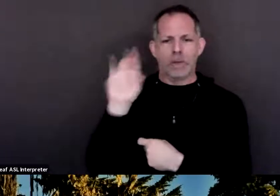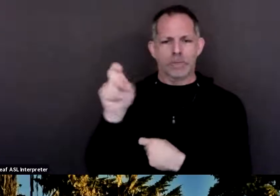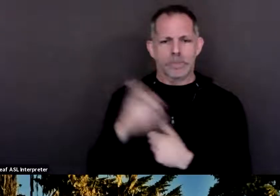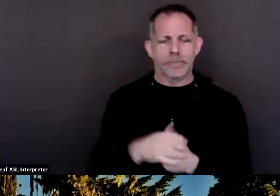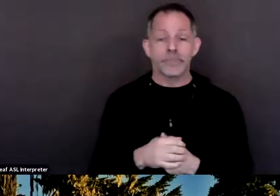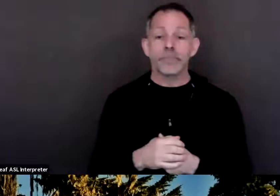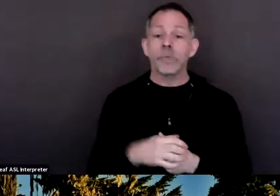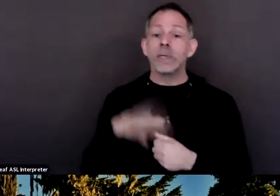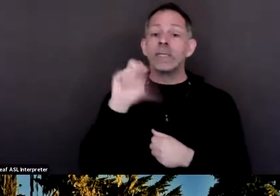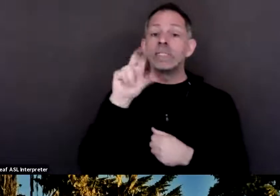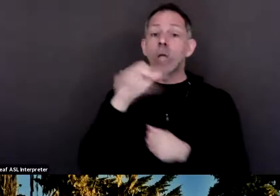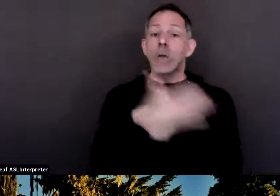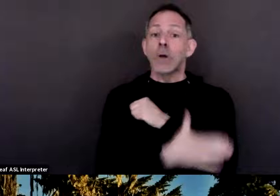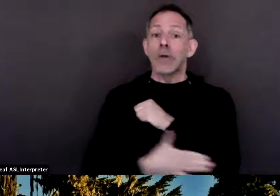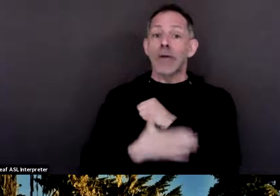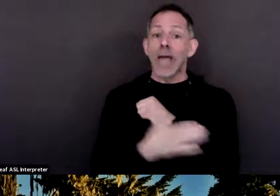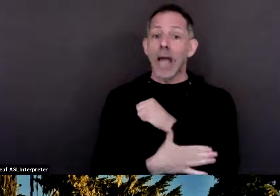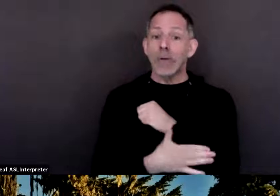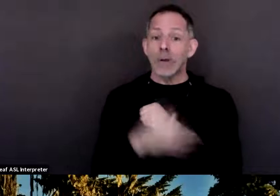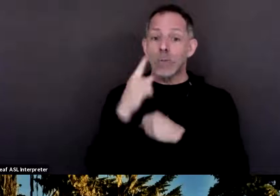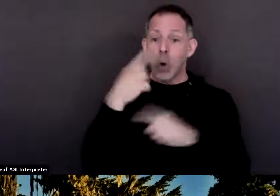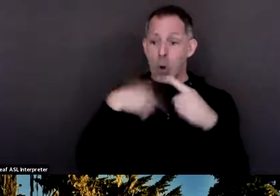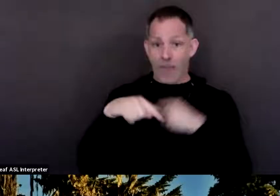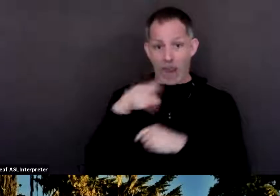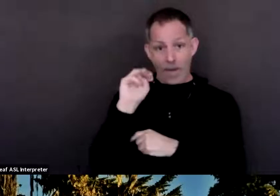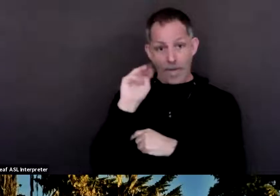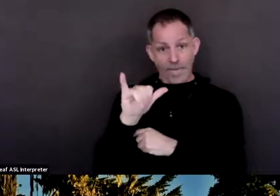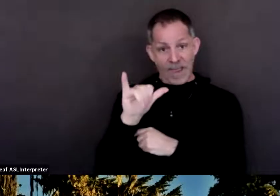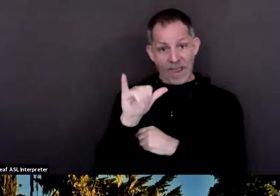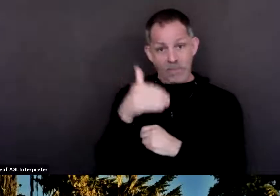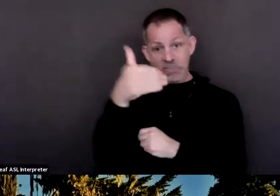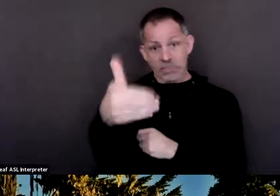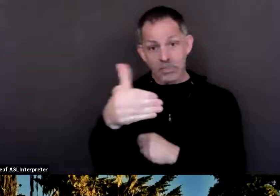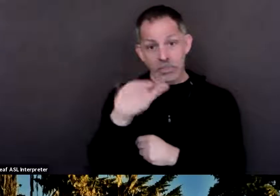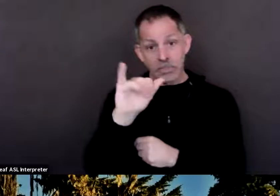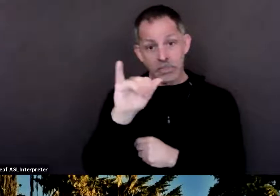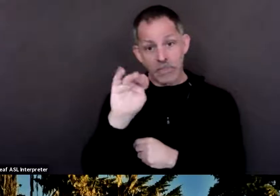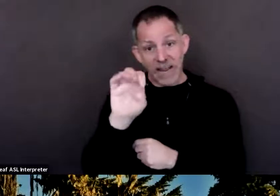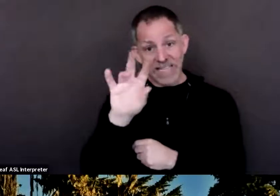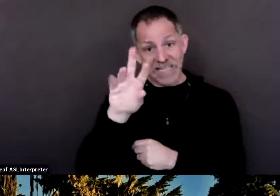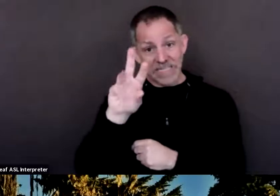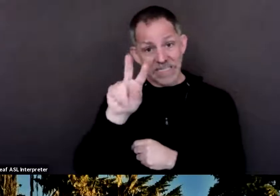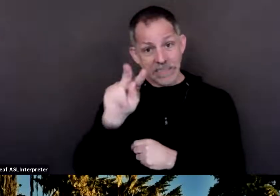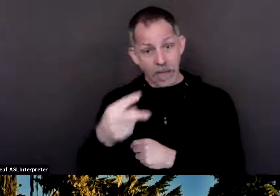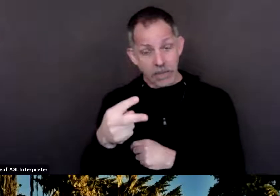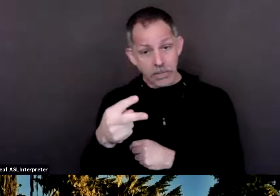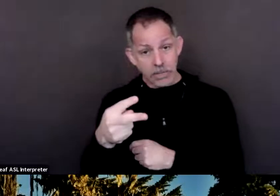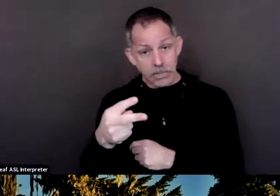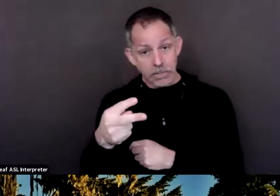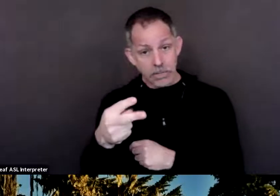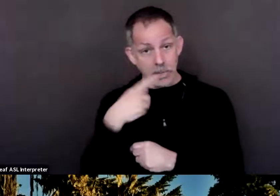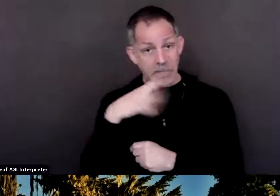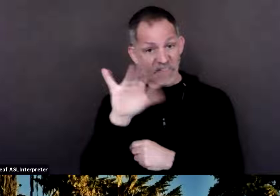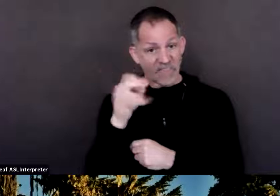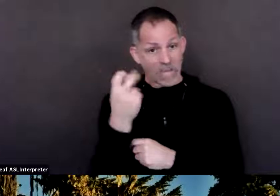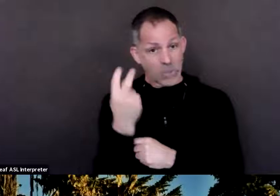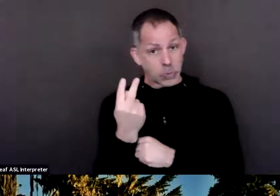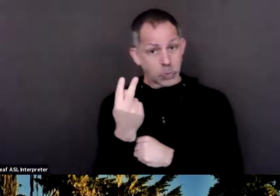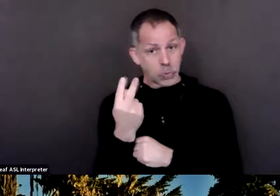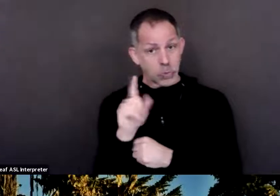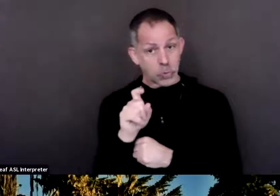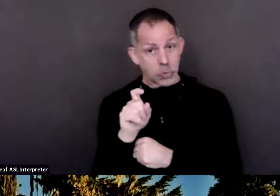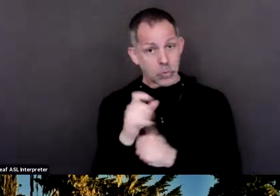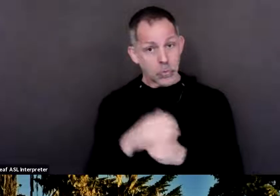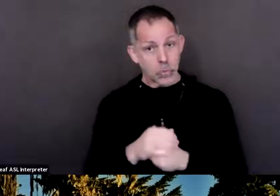2nd? And I think Dr. Spitters covered this, but we are in danger of going back to phase 2. We're starting